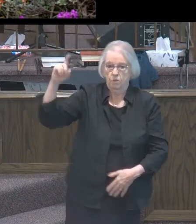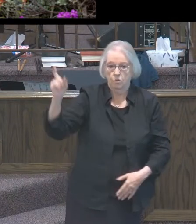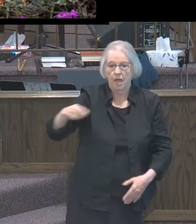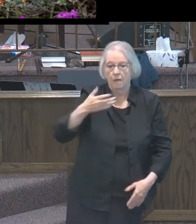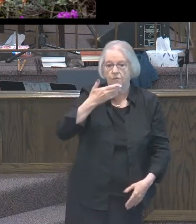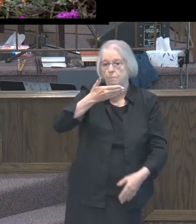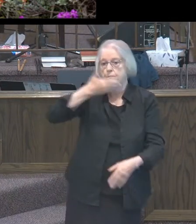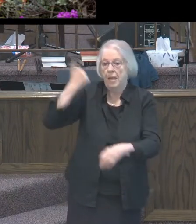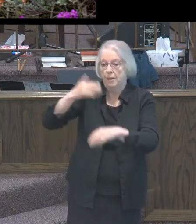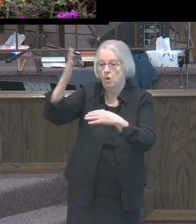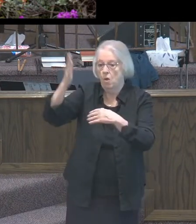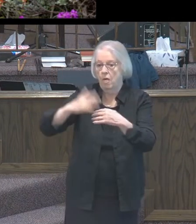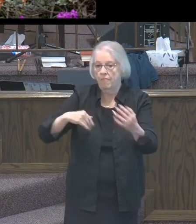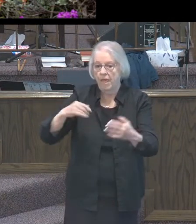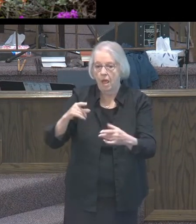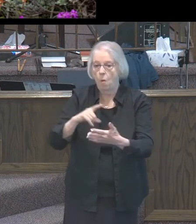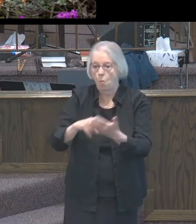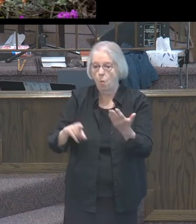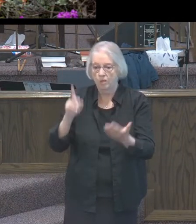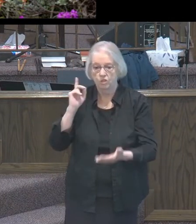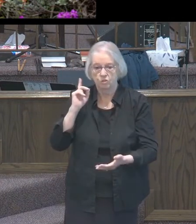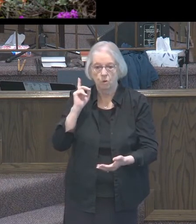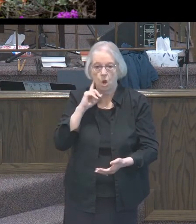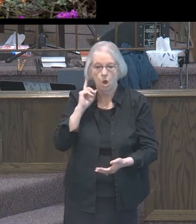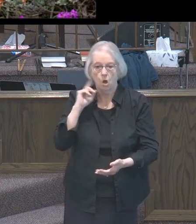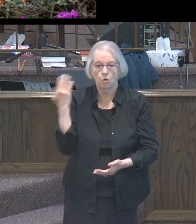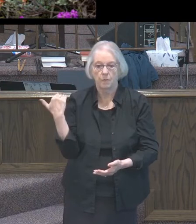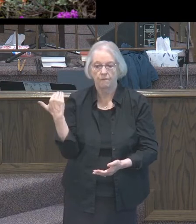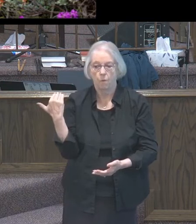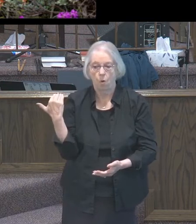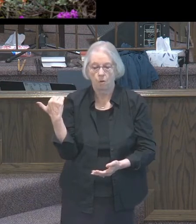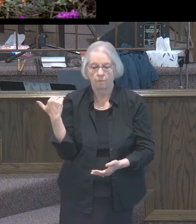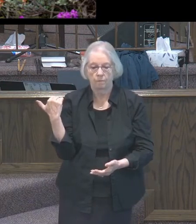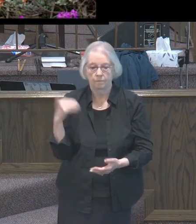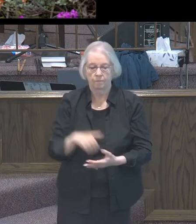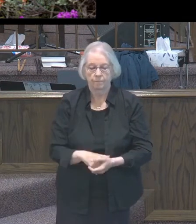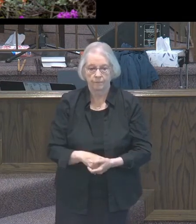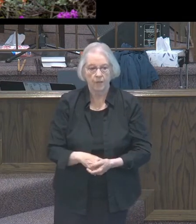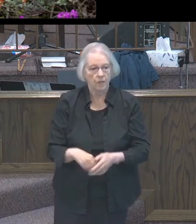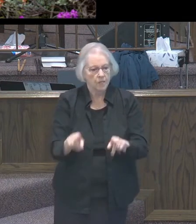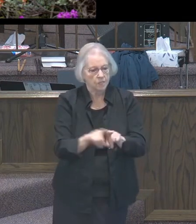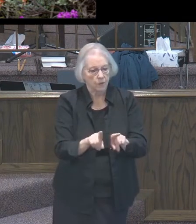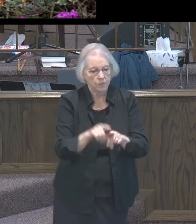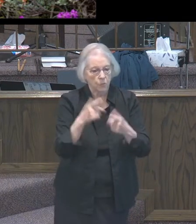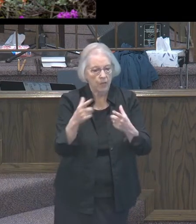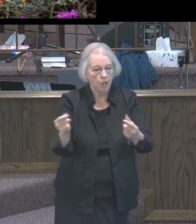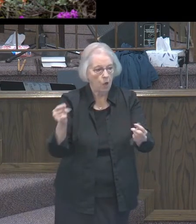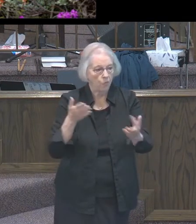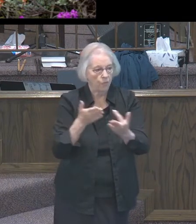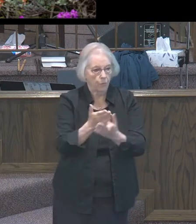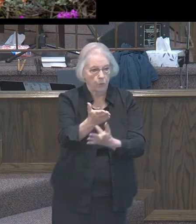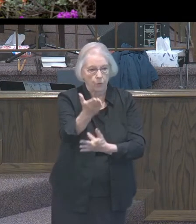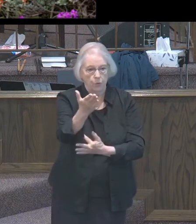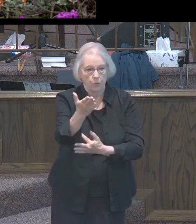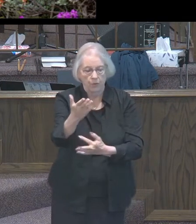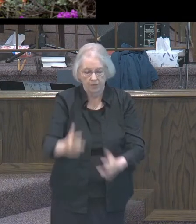than that which you have heard or that which you have seen. And so as we go through these life